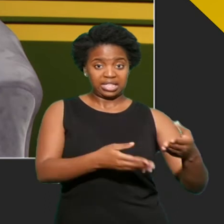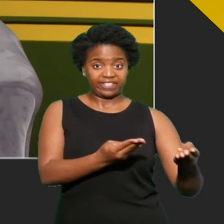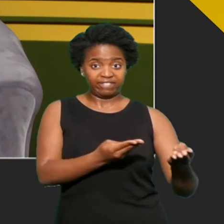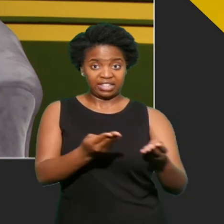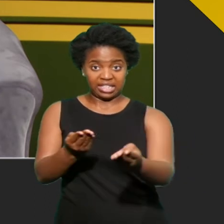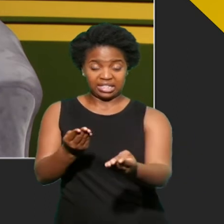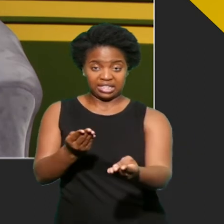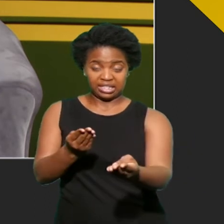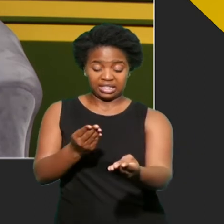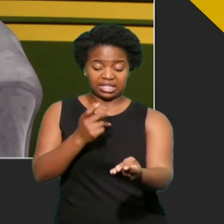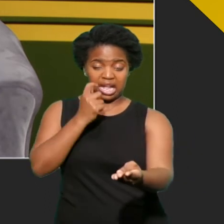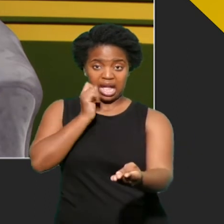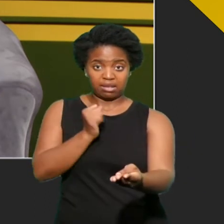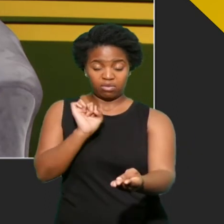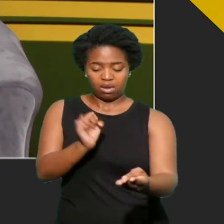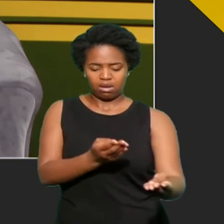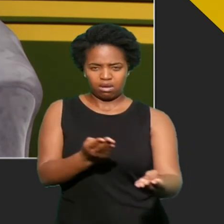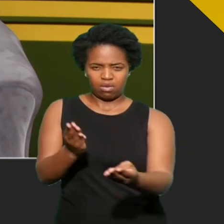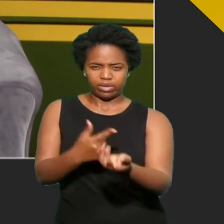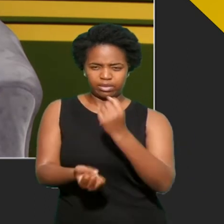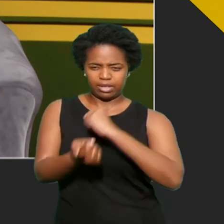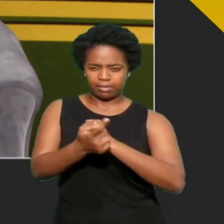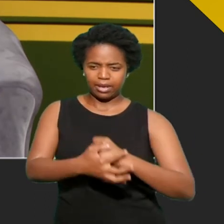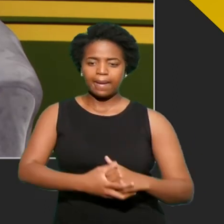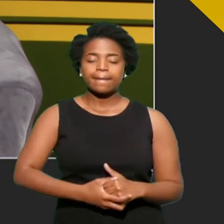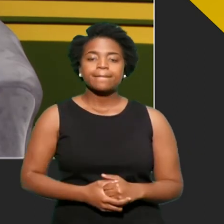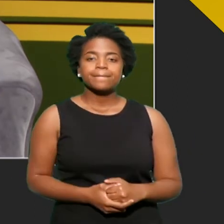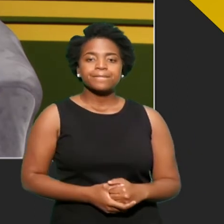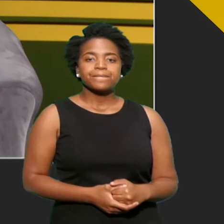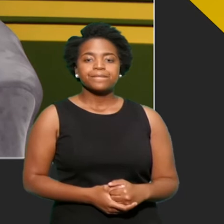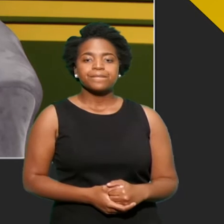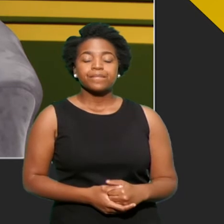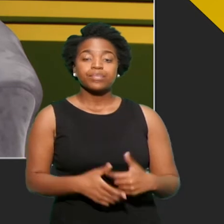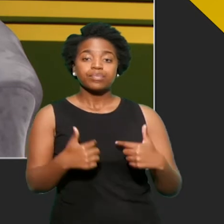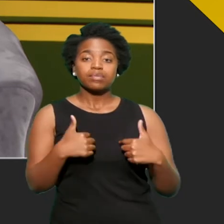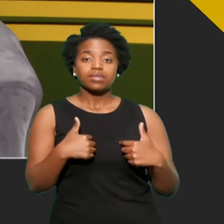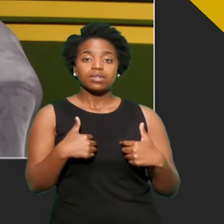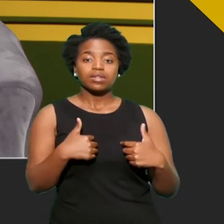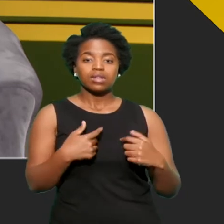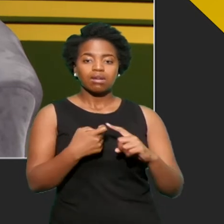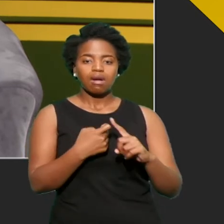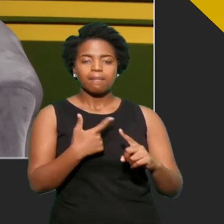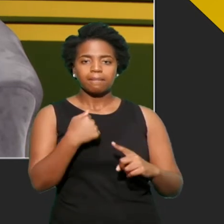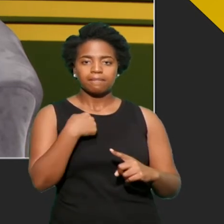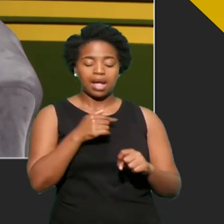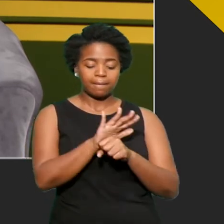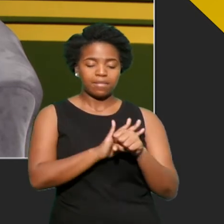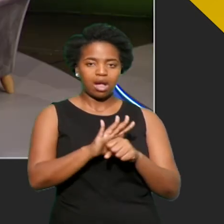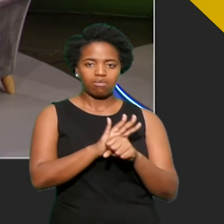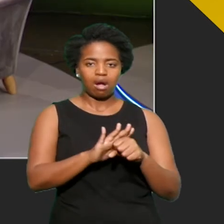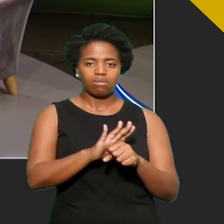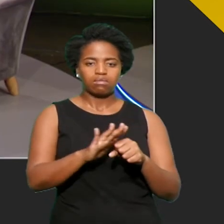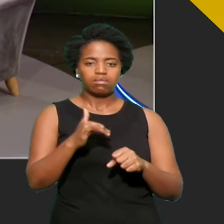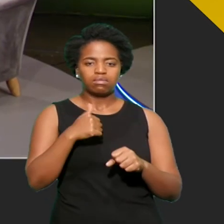the backstory of what has been happening. Okay, I come from a mixed multiracial background.